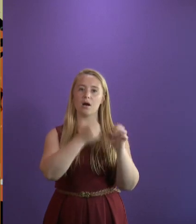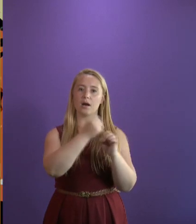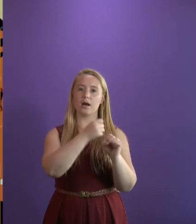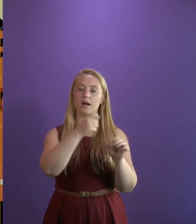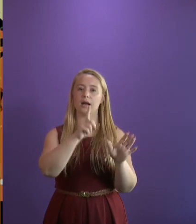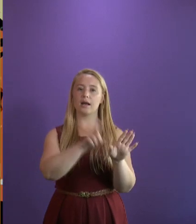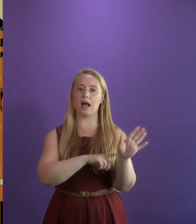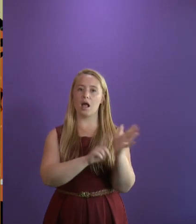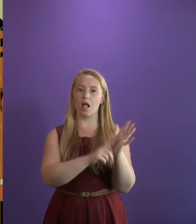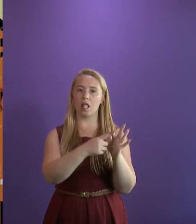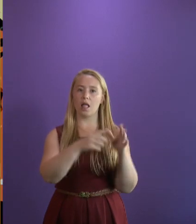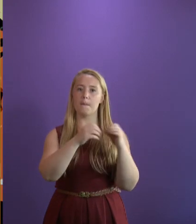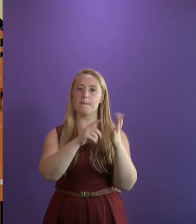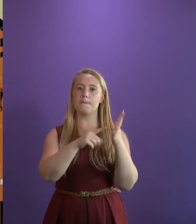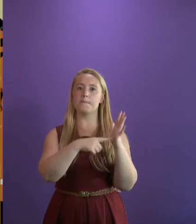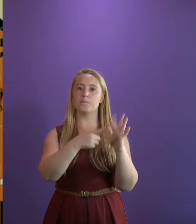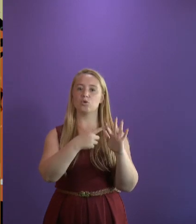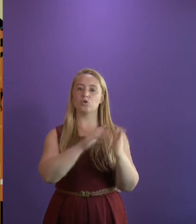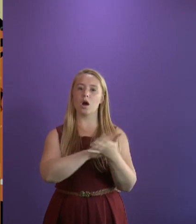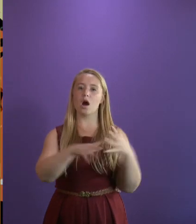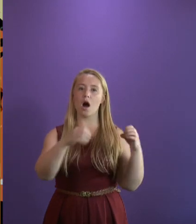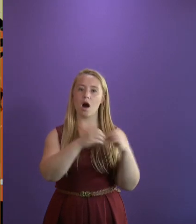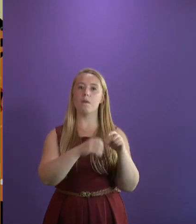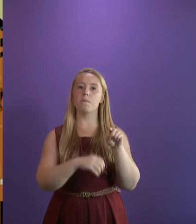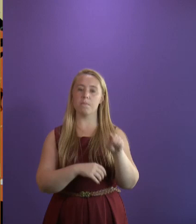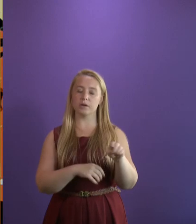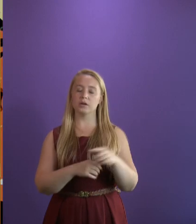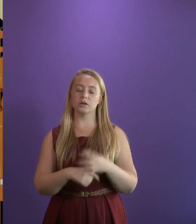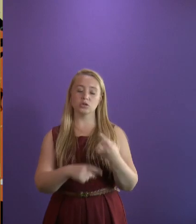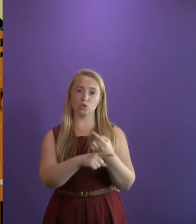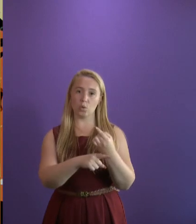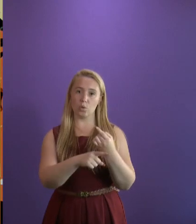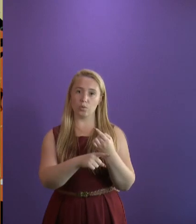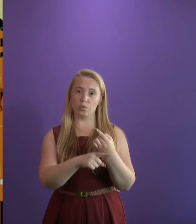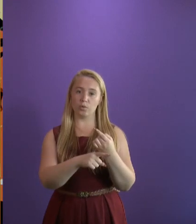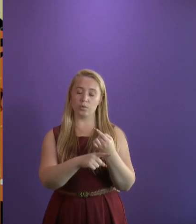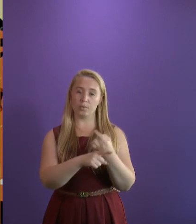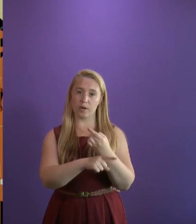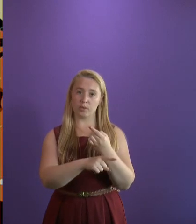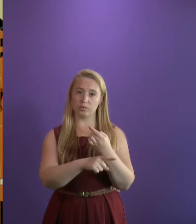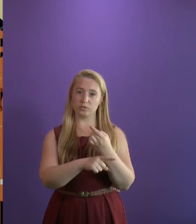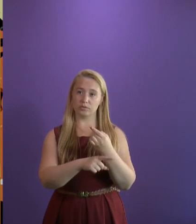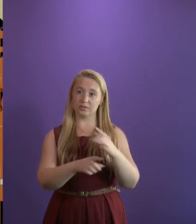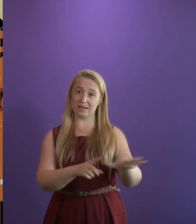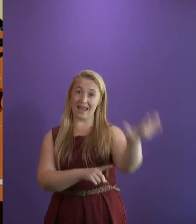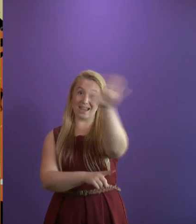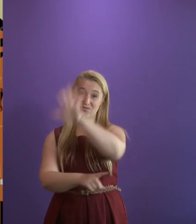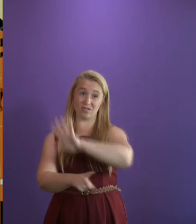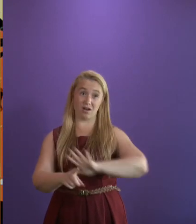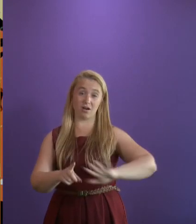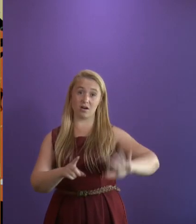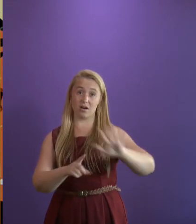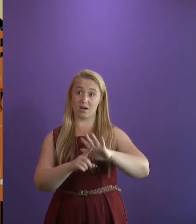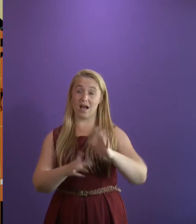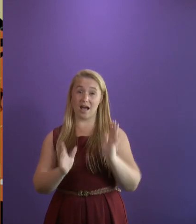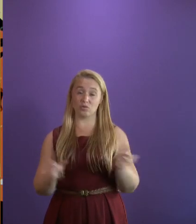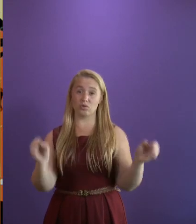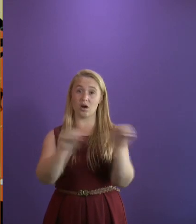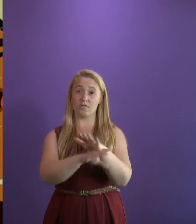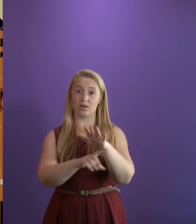Mary Jean Devon, who talks about the size of the geographic area that she has to